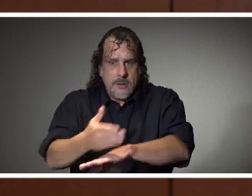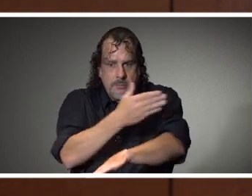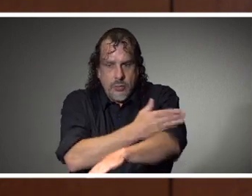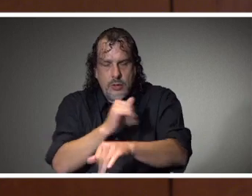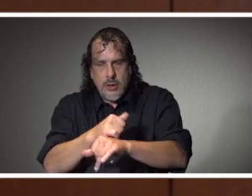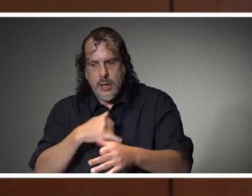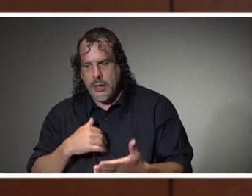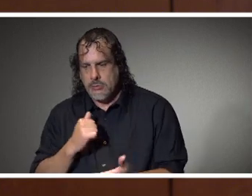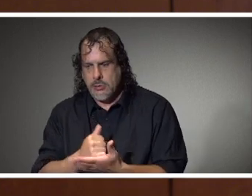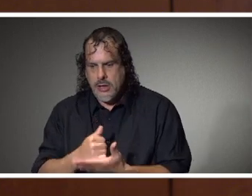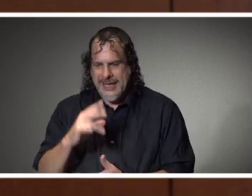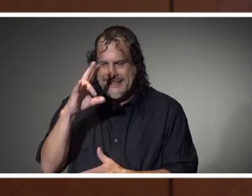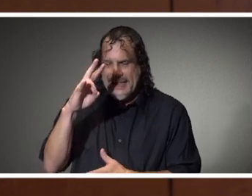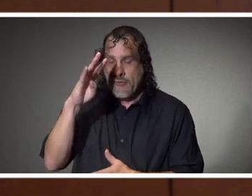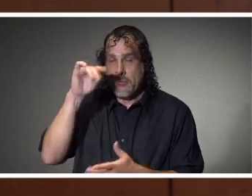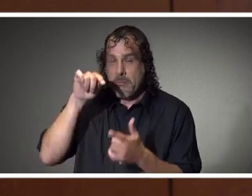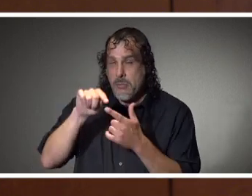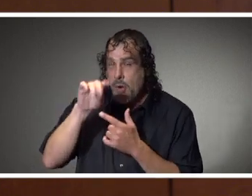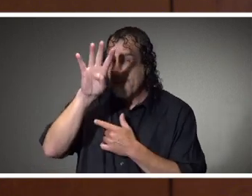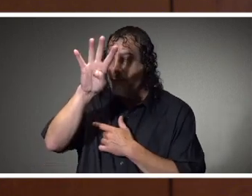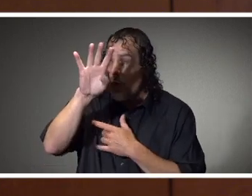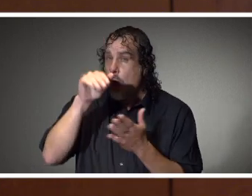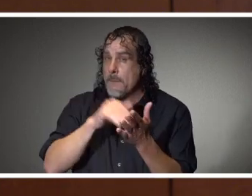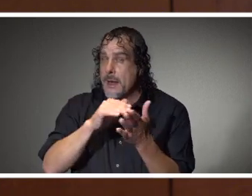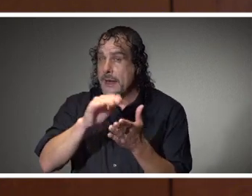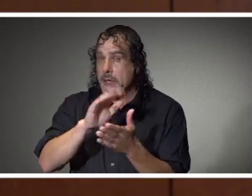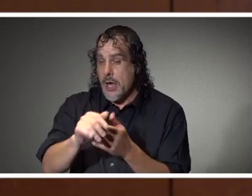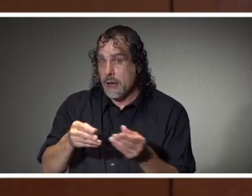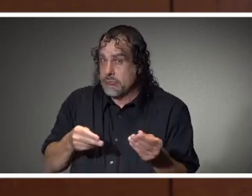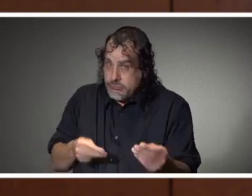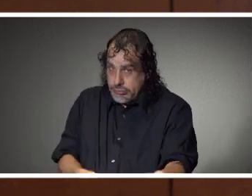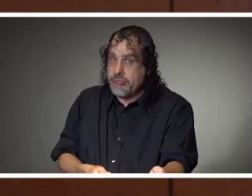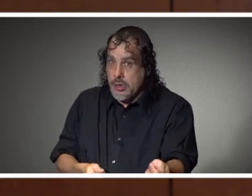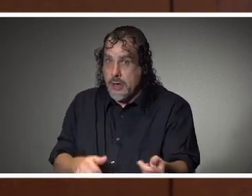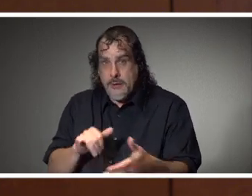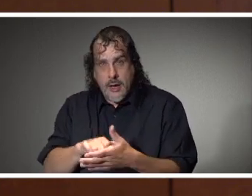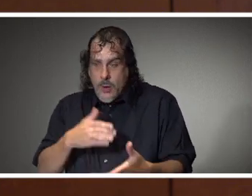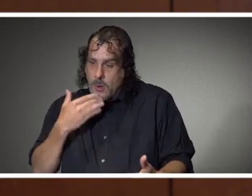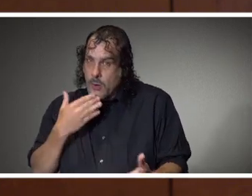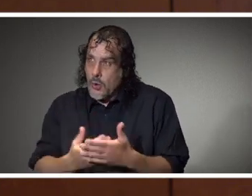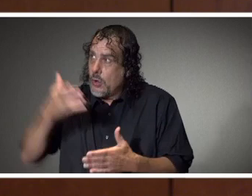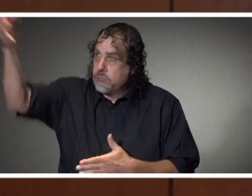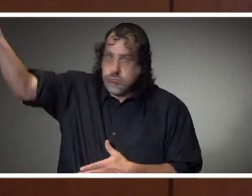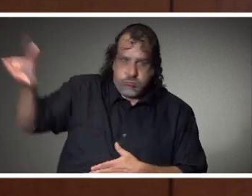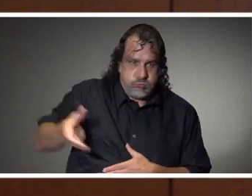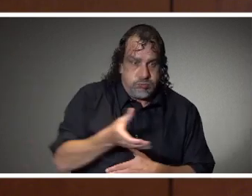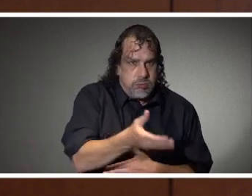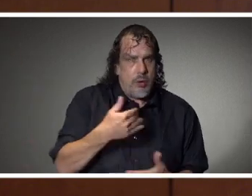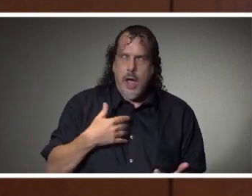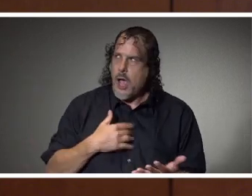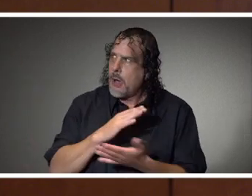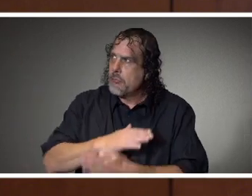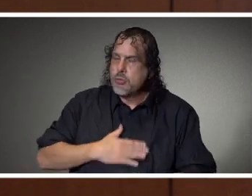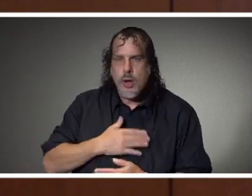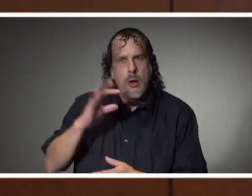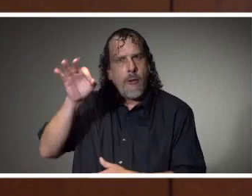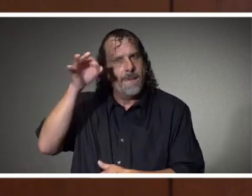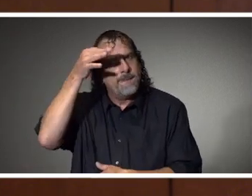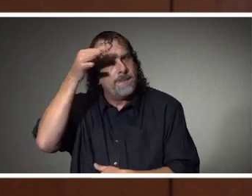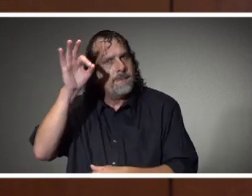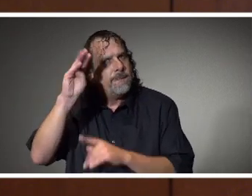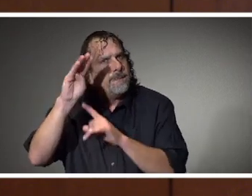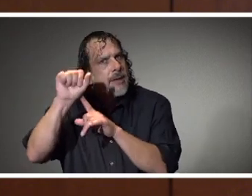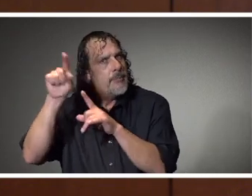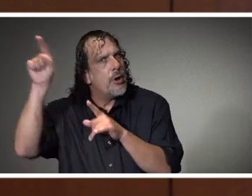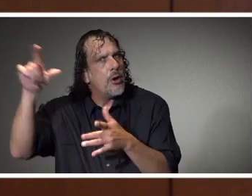with $7.4 million. So there's been definitely a great push. I appreciate our FEMA partners that provided some